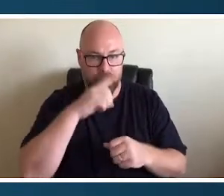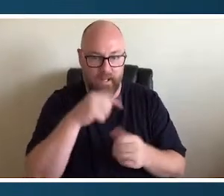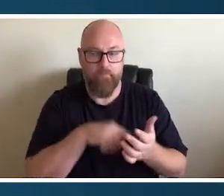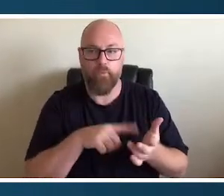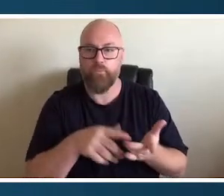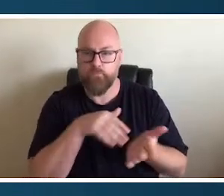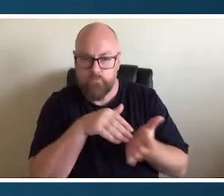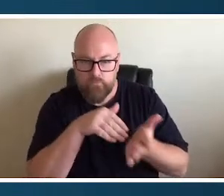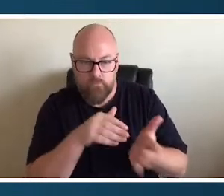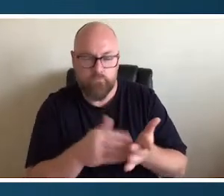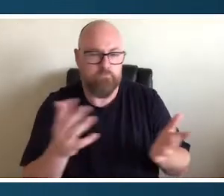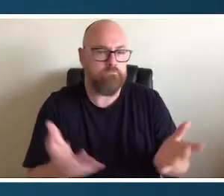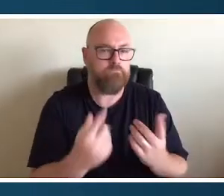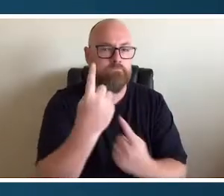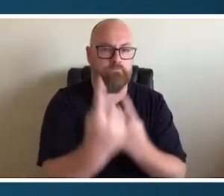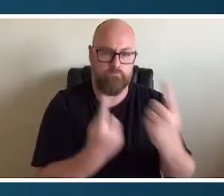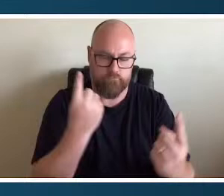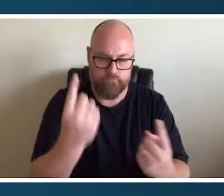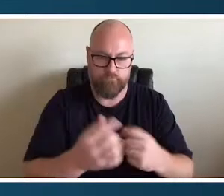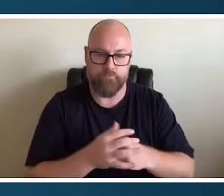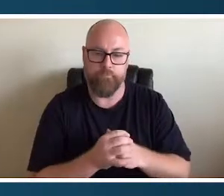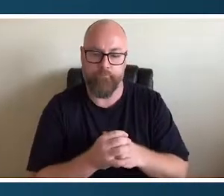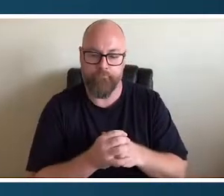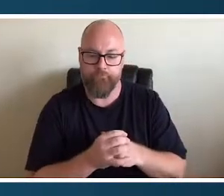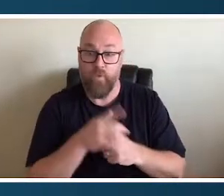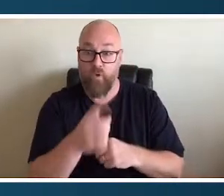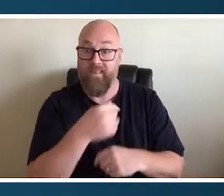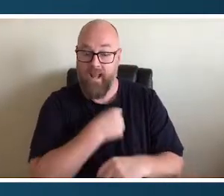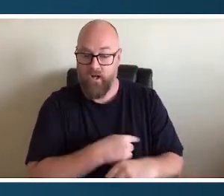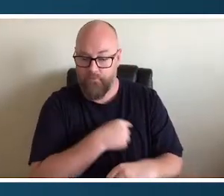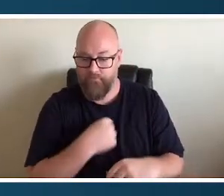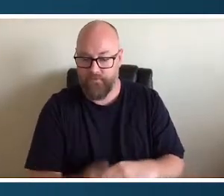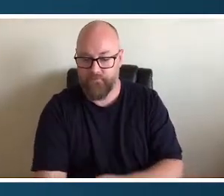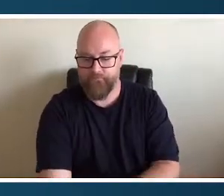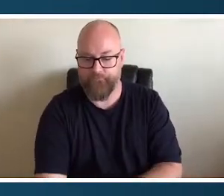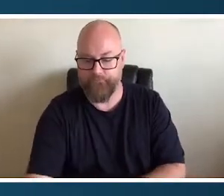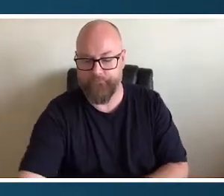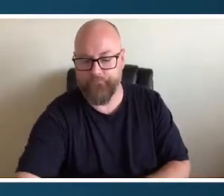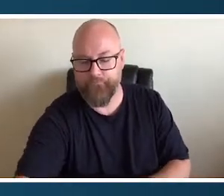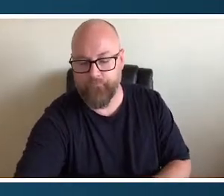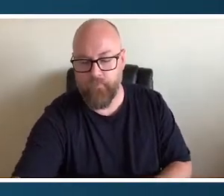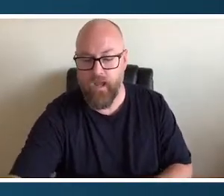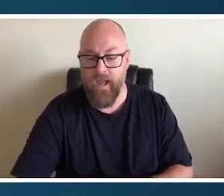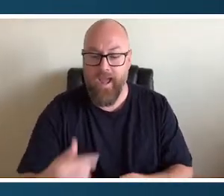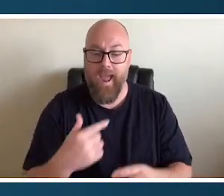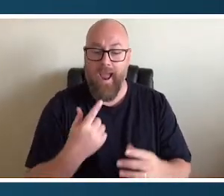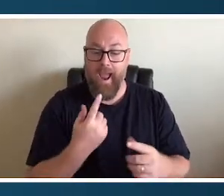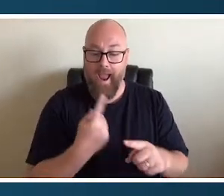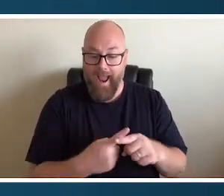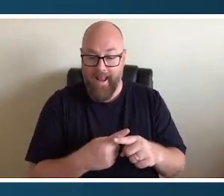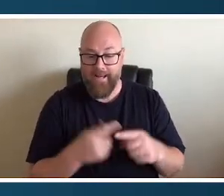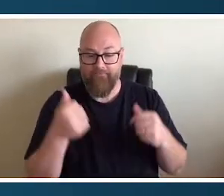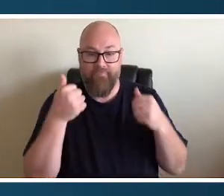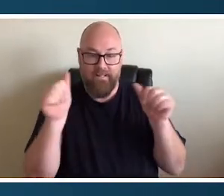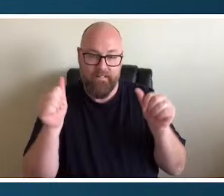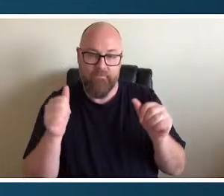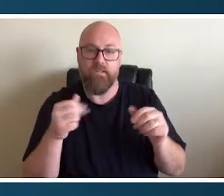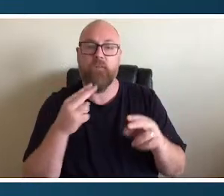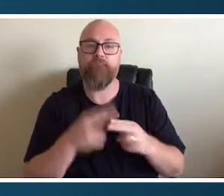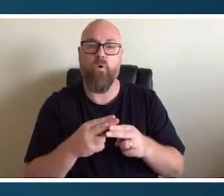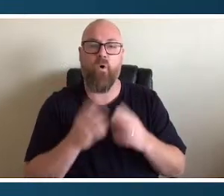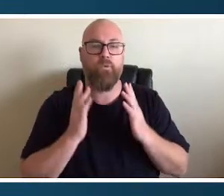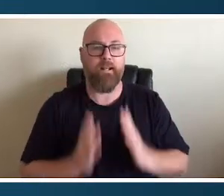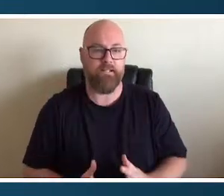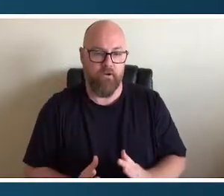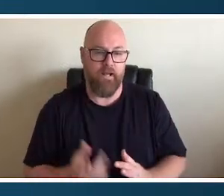commitment was to increase the efficiency and effectiveness of humanitarian and development action. And there has been